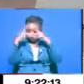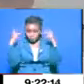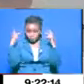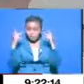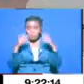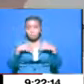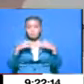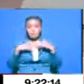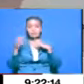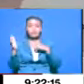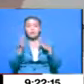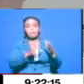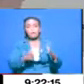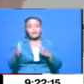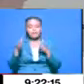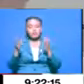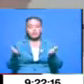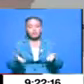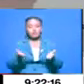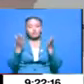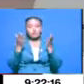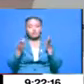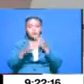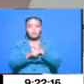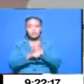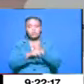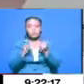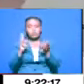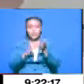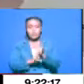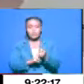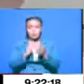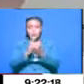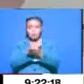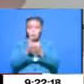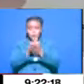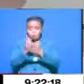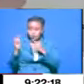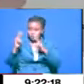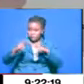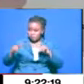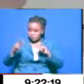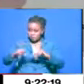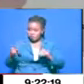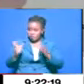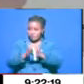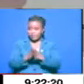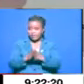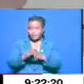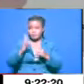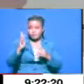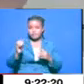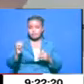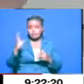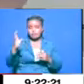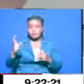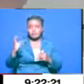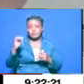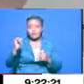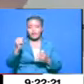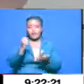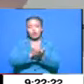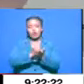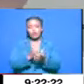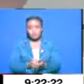the organizational partnership between investigative agencies and the Office of the Director of Public Prosecutions. Speaking in